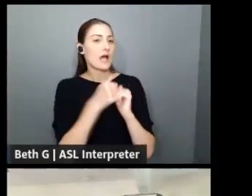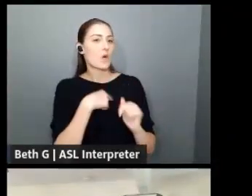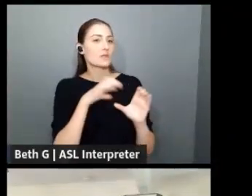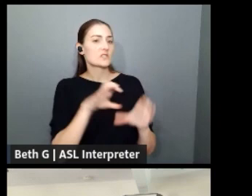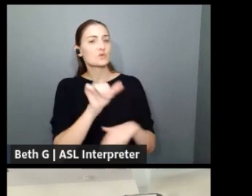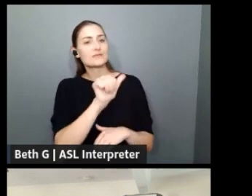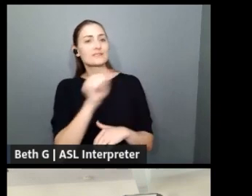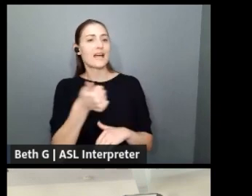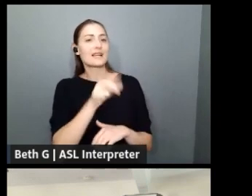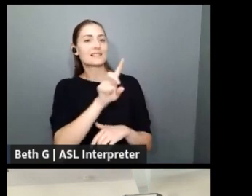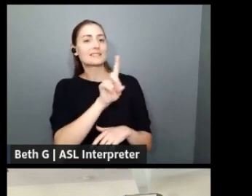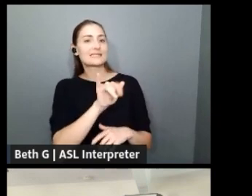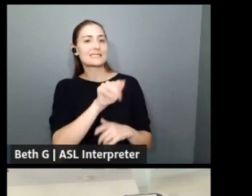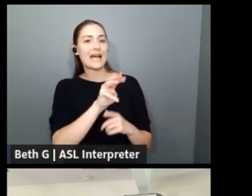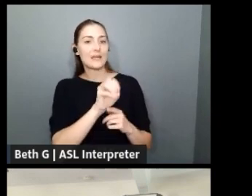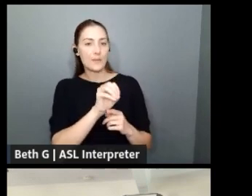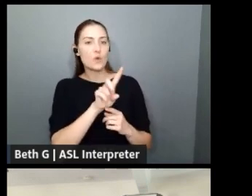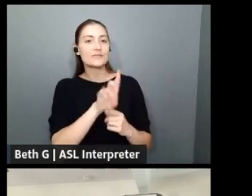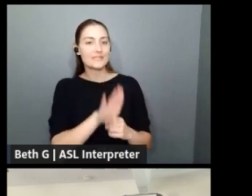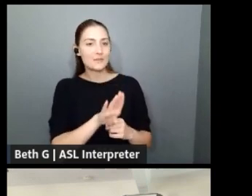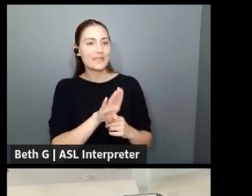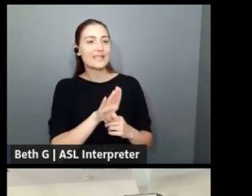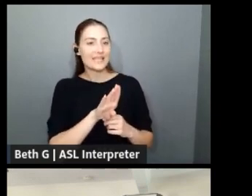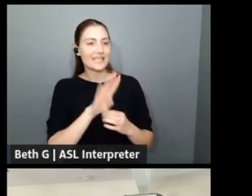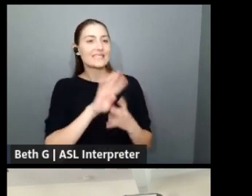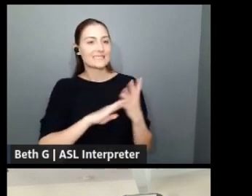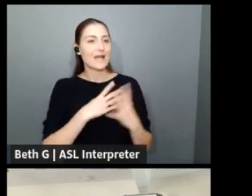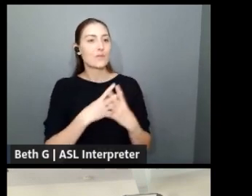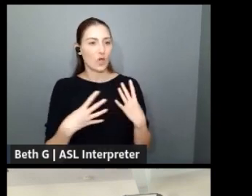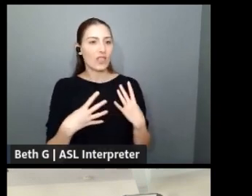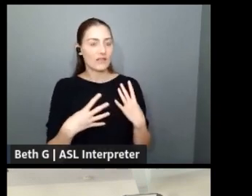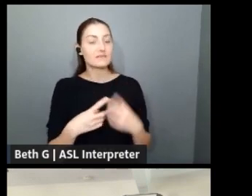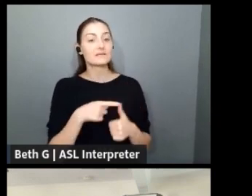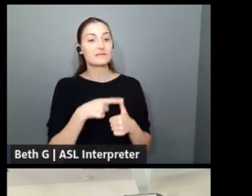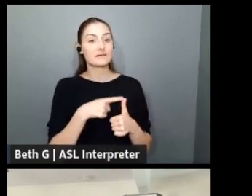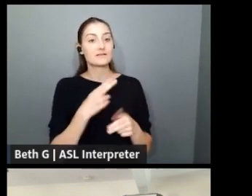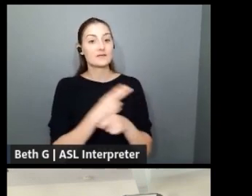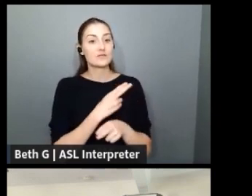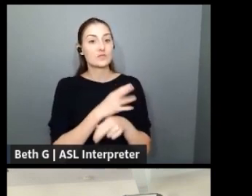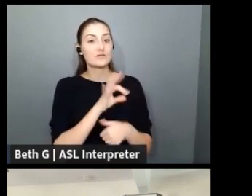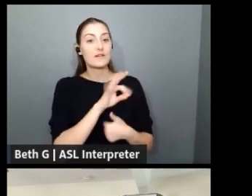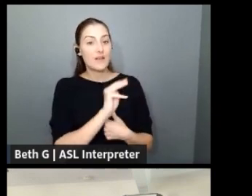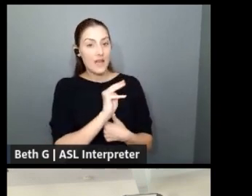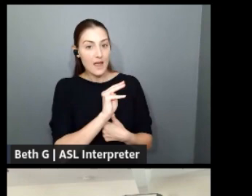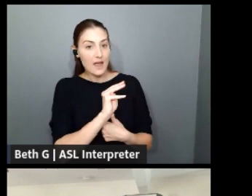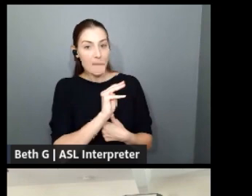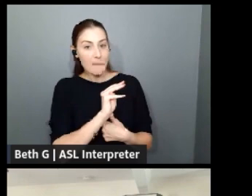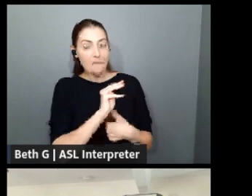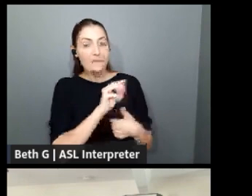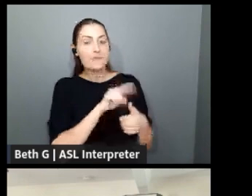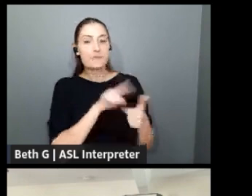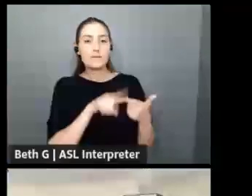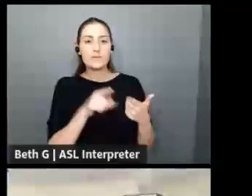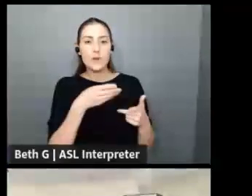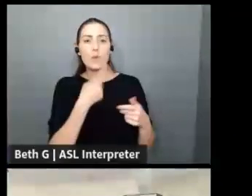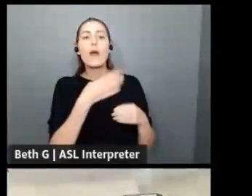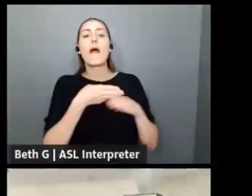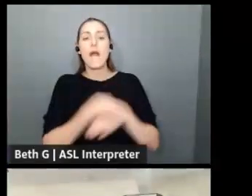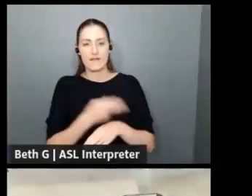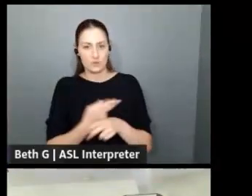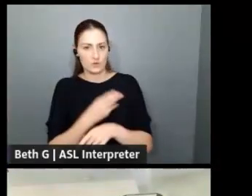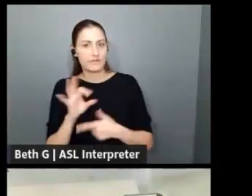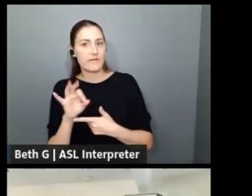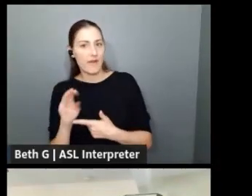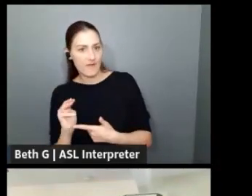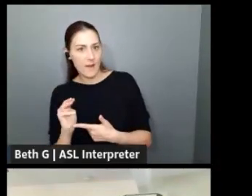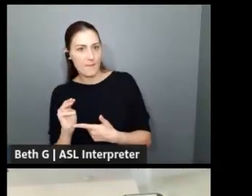DynamoDB tables, one before using FN for each and after using FN for each, and see the benefits of using